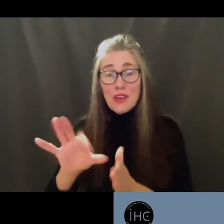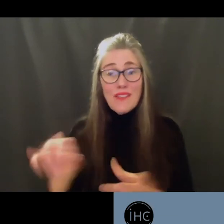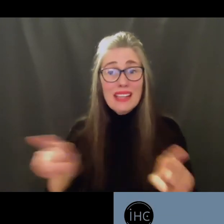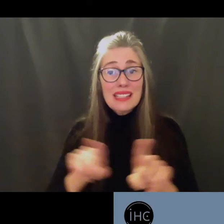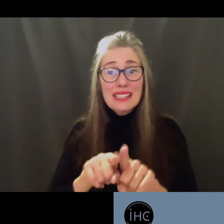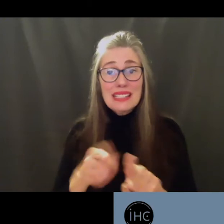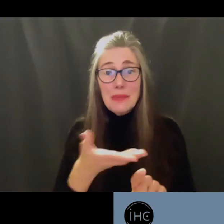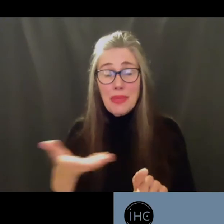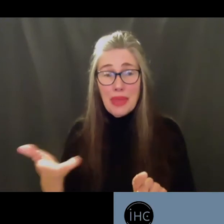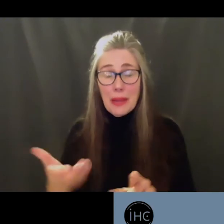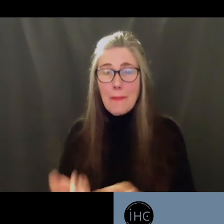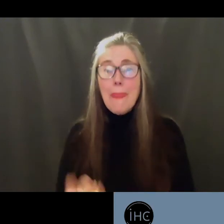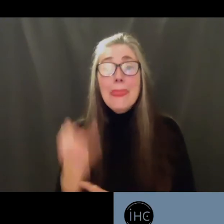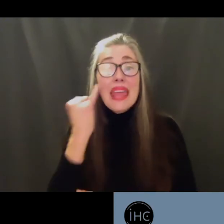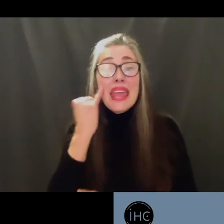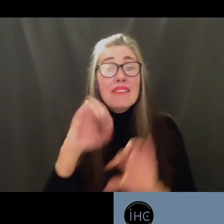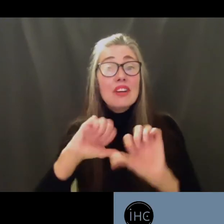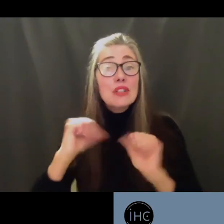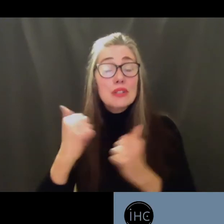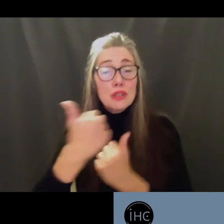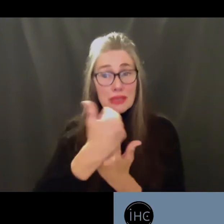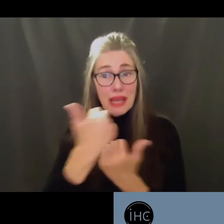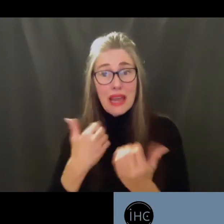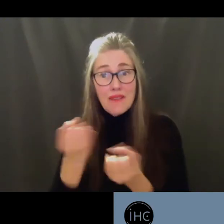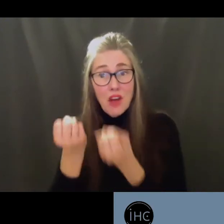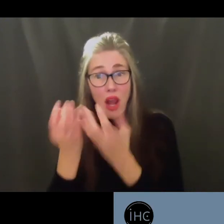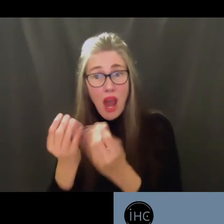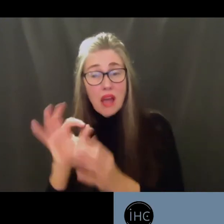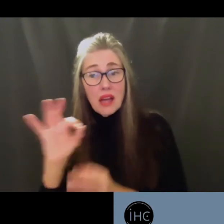is if a society has had a lot of